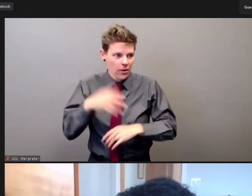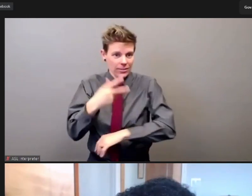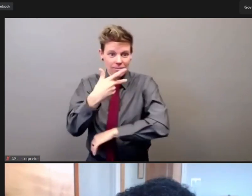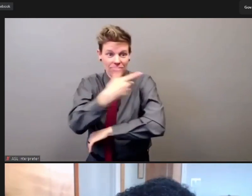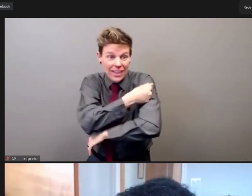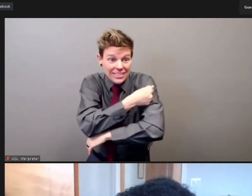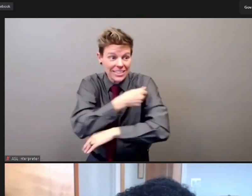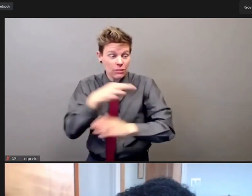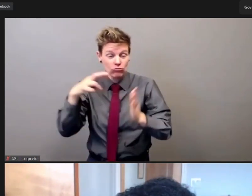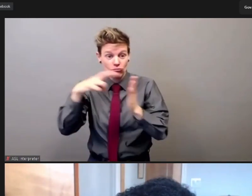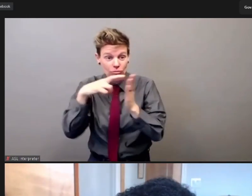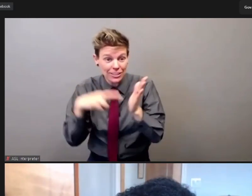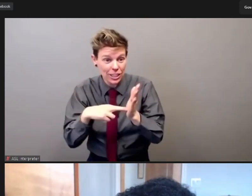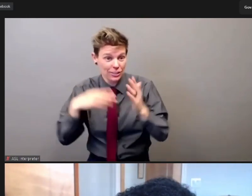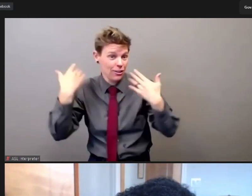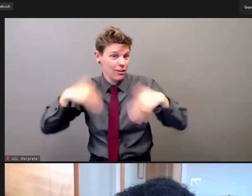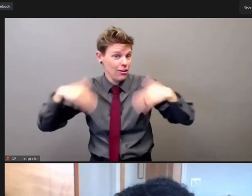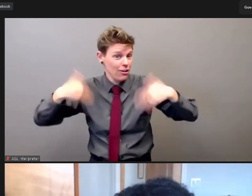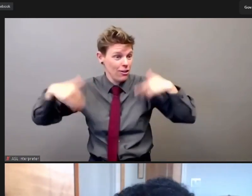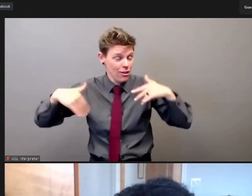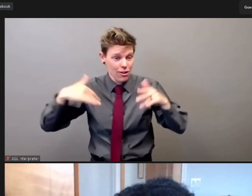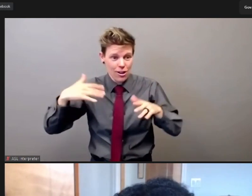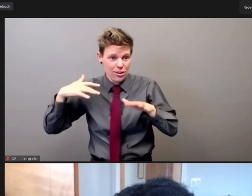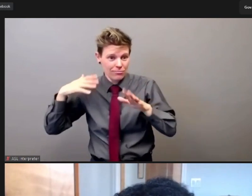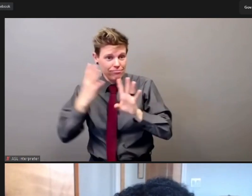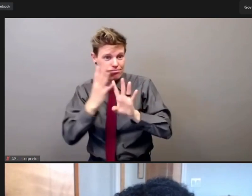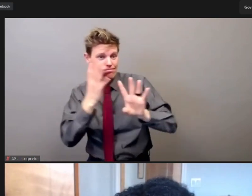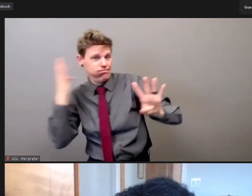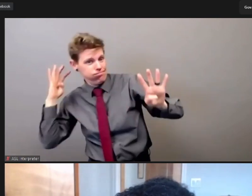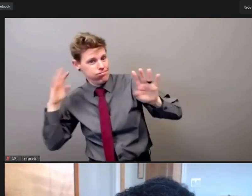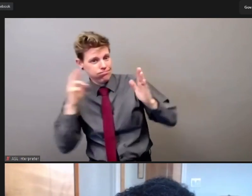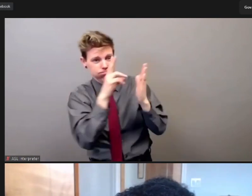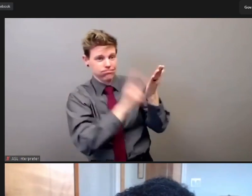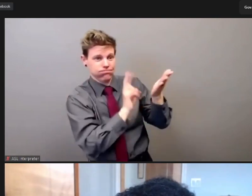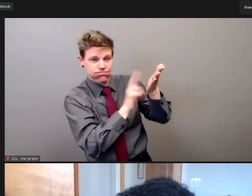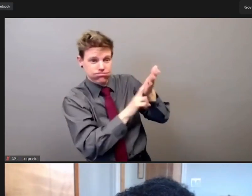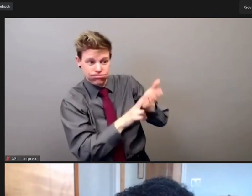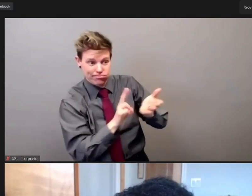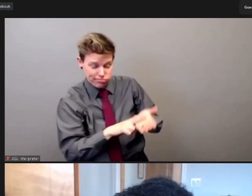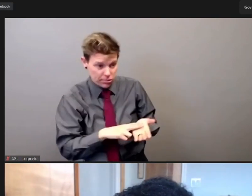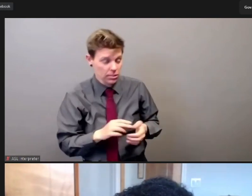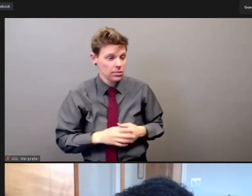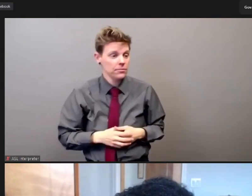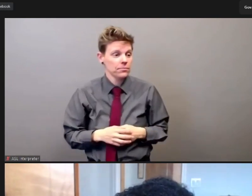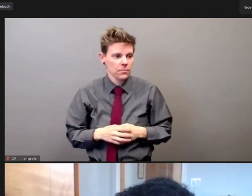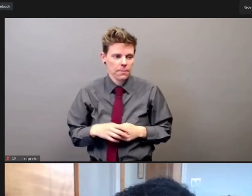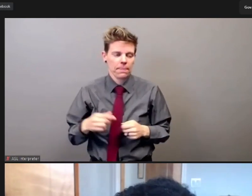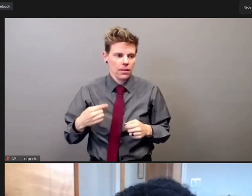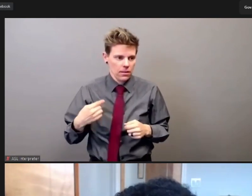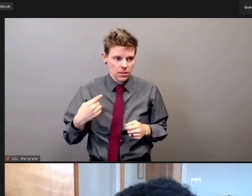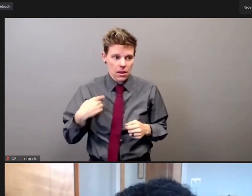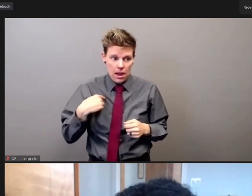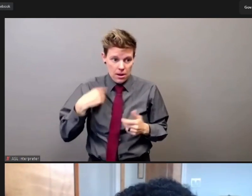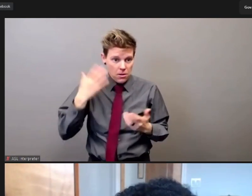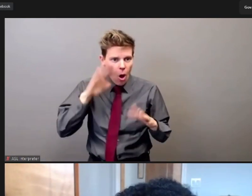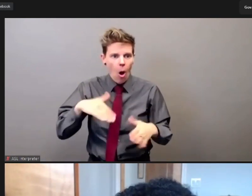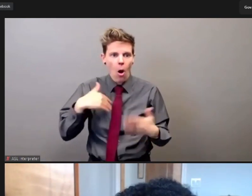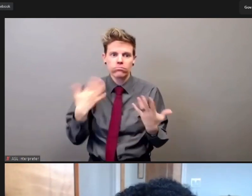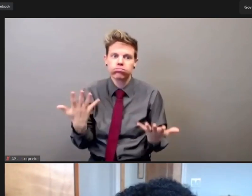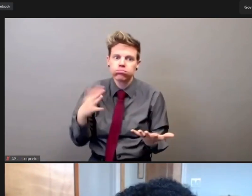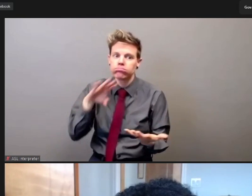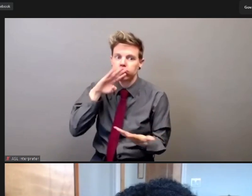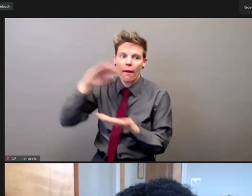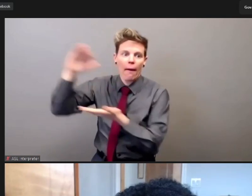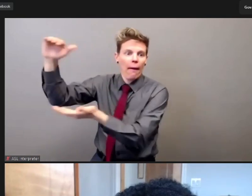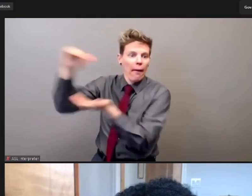you are right on. I've been, frankly, very public about my frustration with getting information from federal partners. And this is not